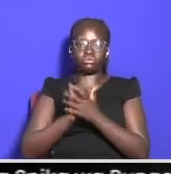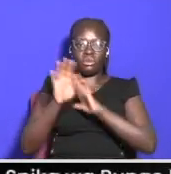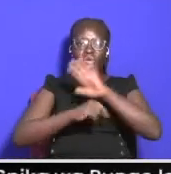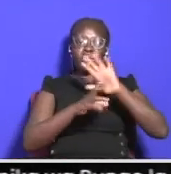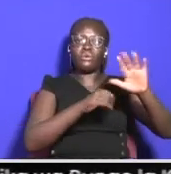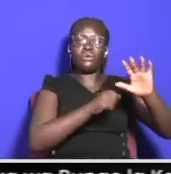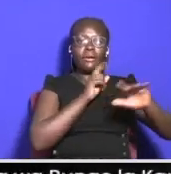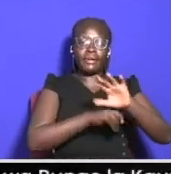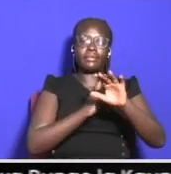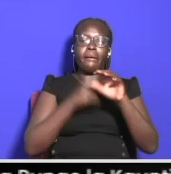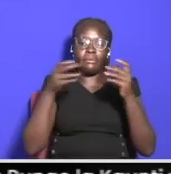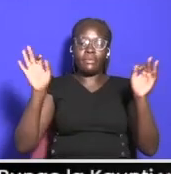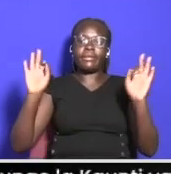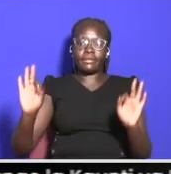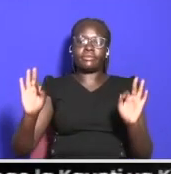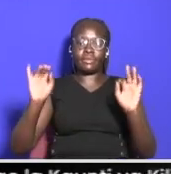spree